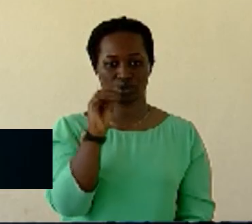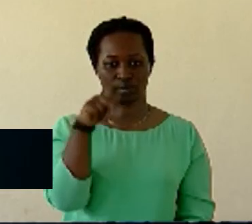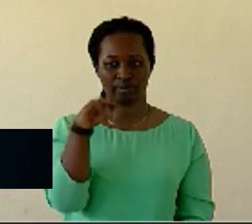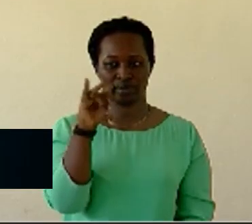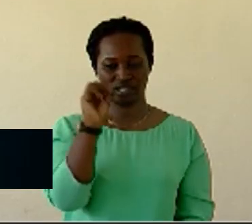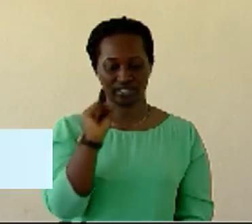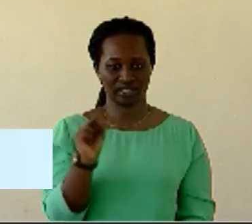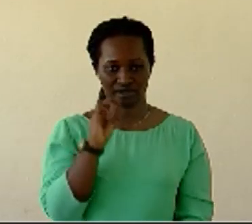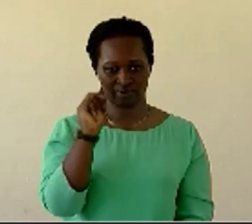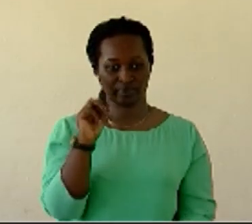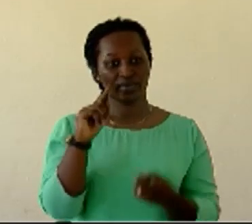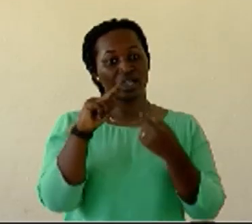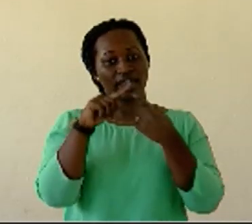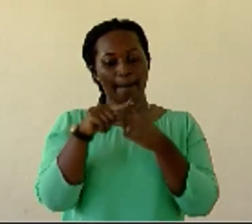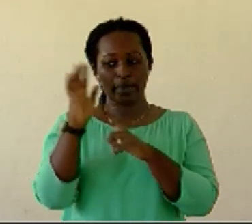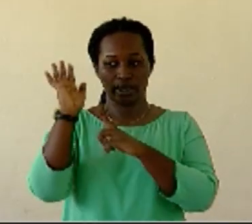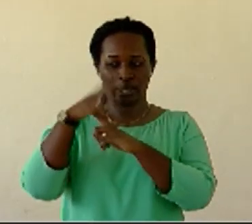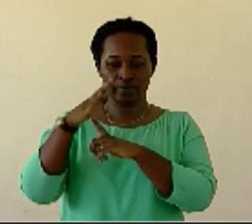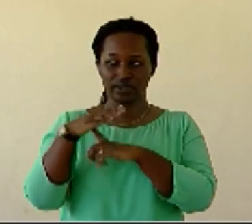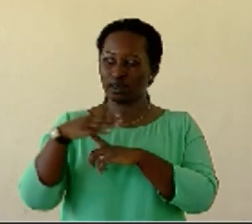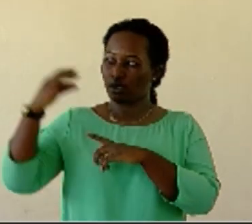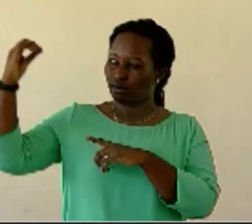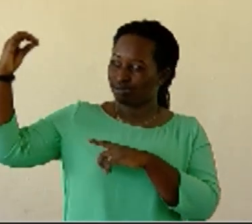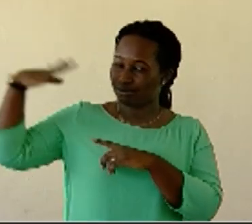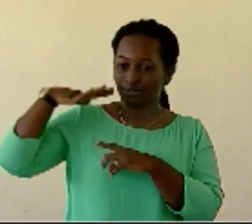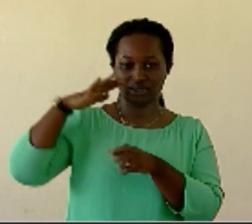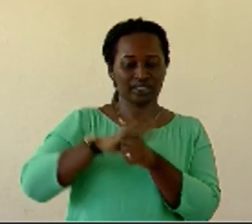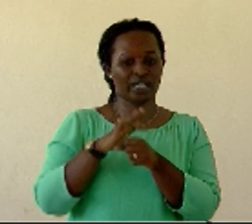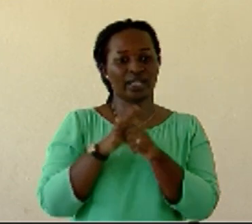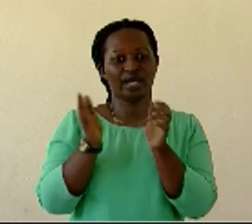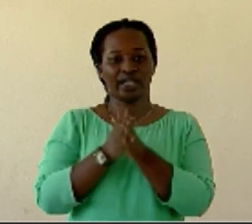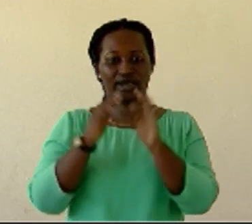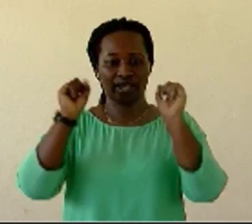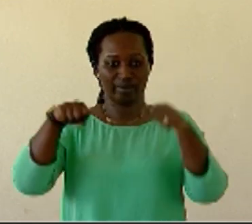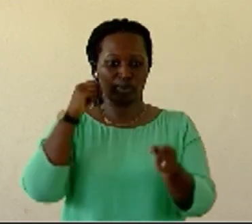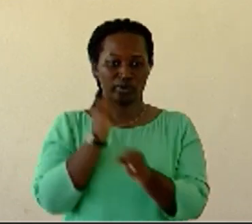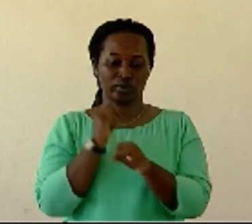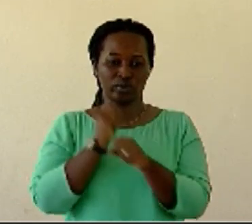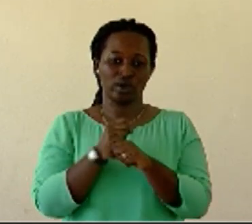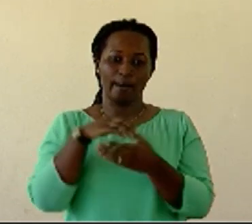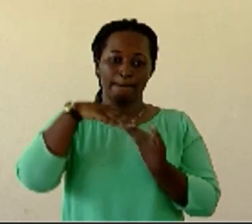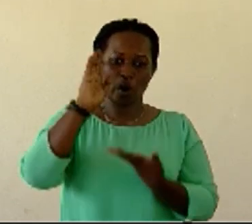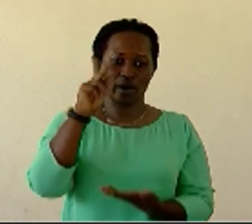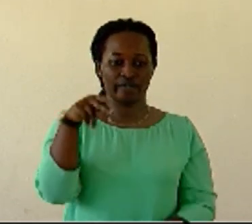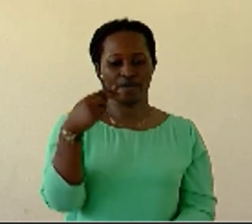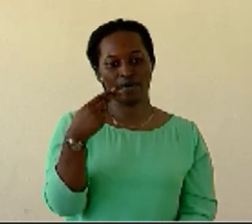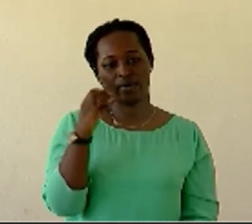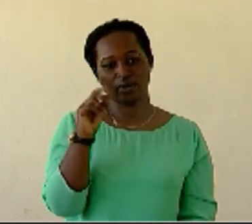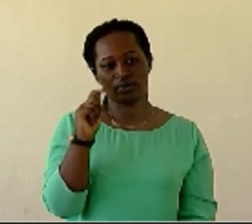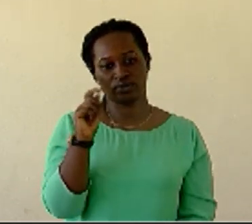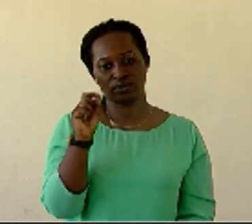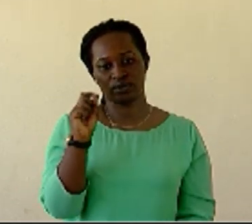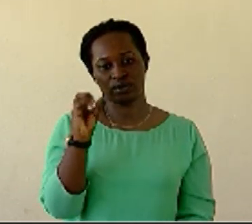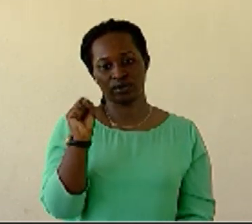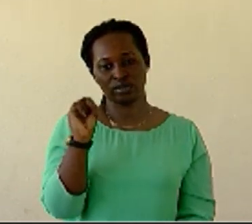1, leaves exposed to more sunlight and are able to do more photosynthesis. When the stem